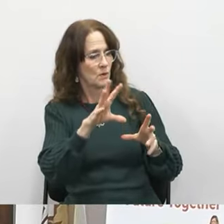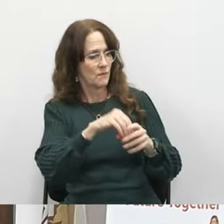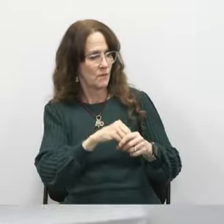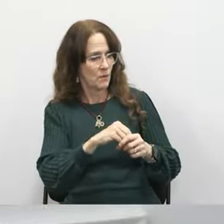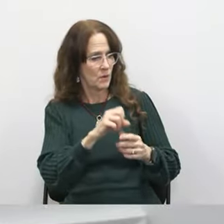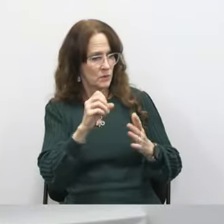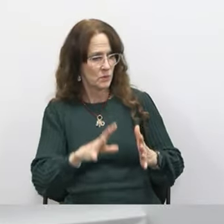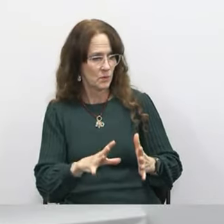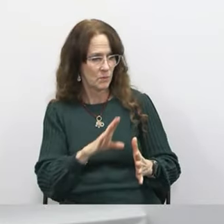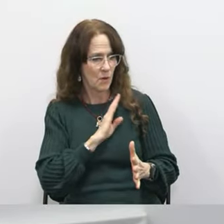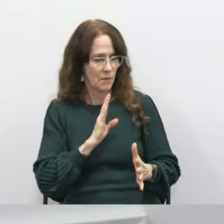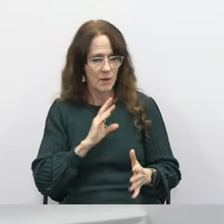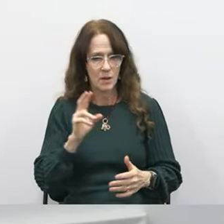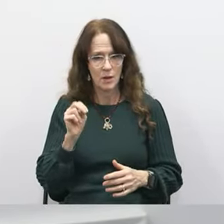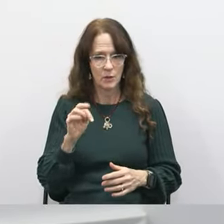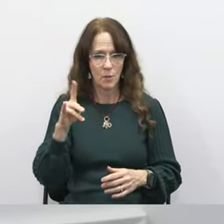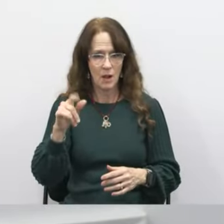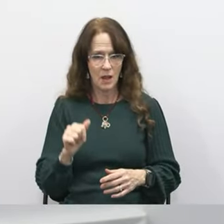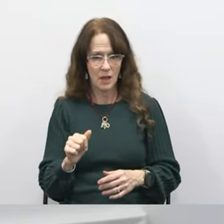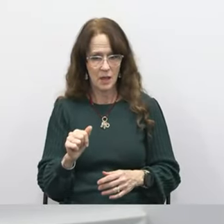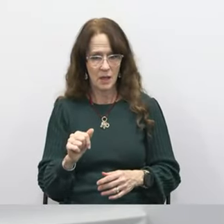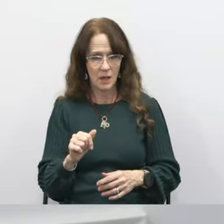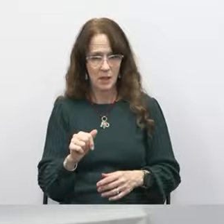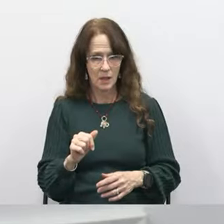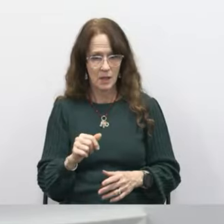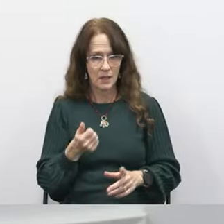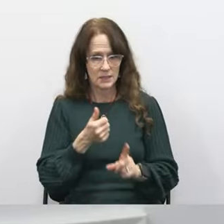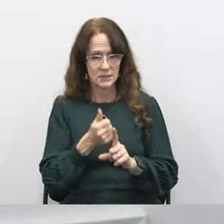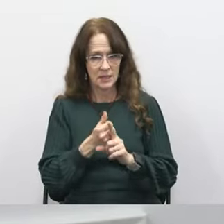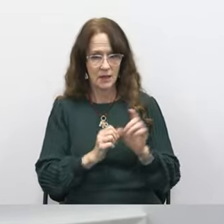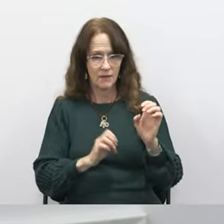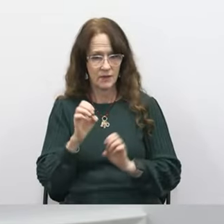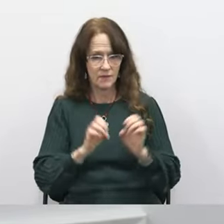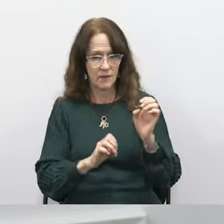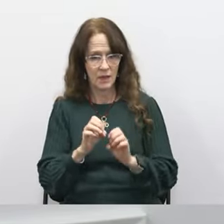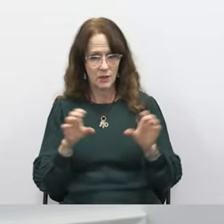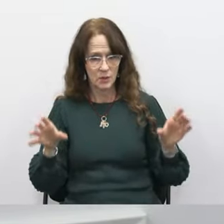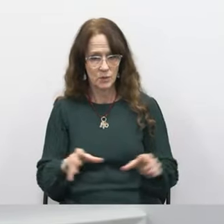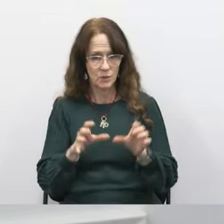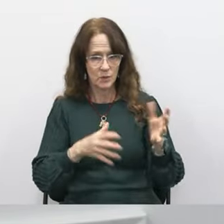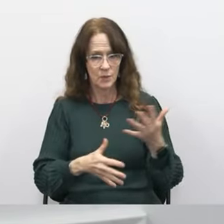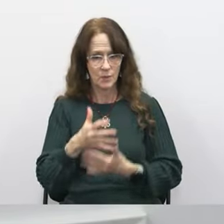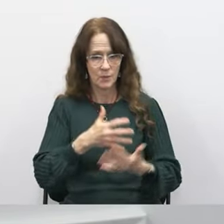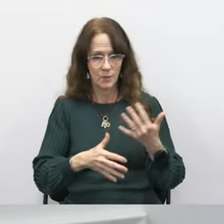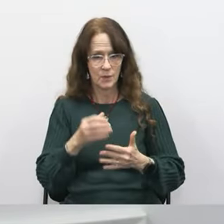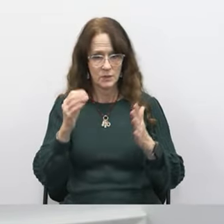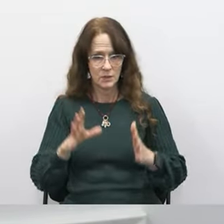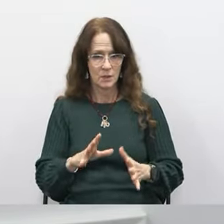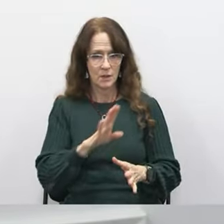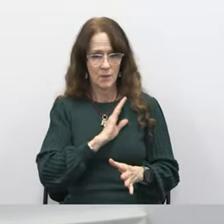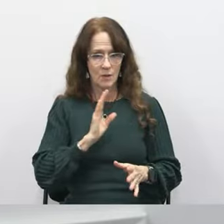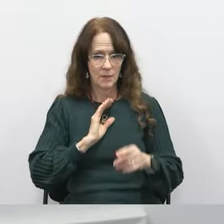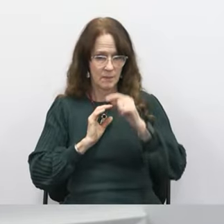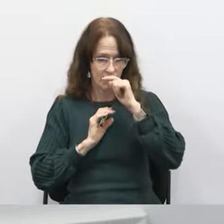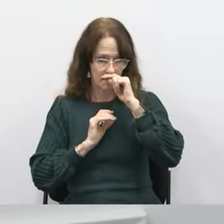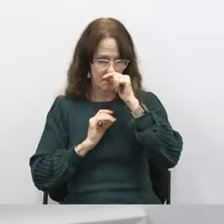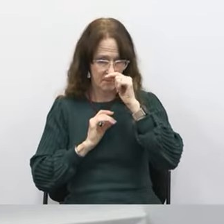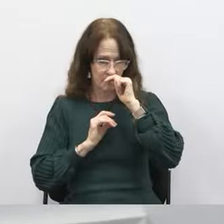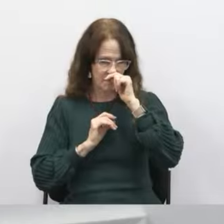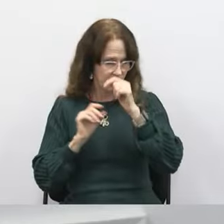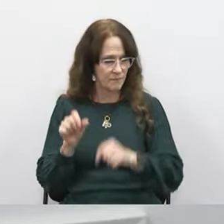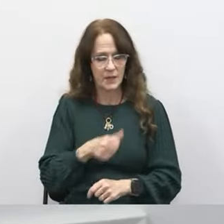member Nwala in the self-evaluation that you all do. Engagement of student board member is